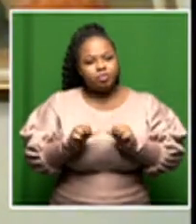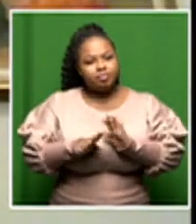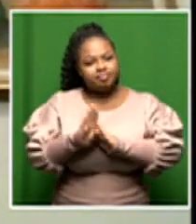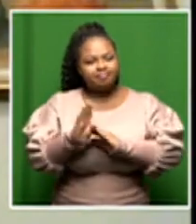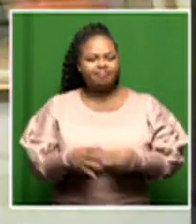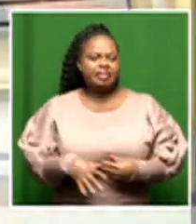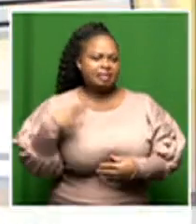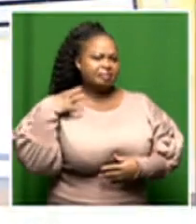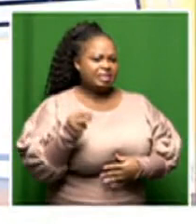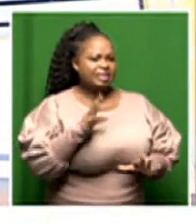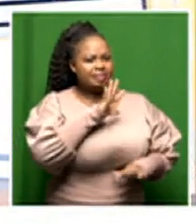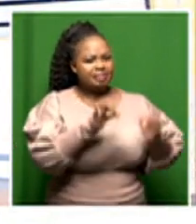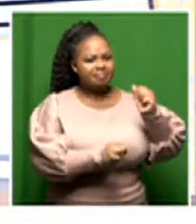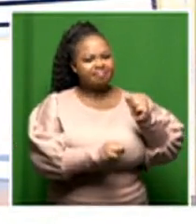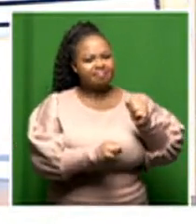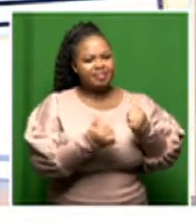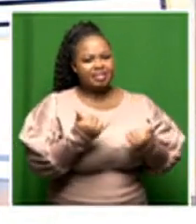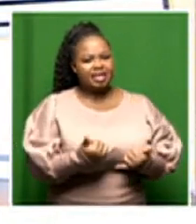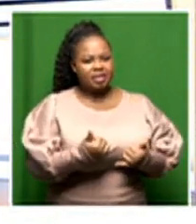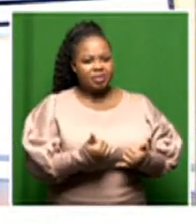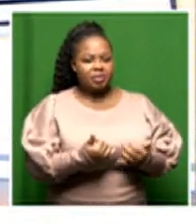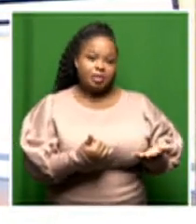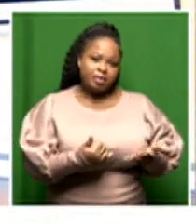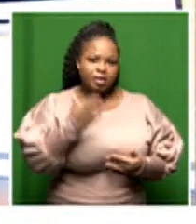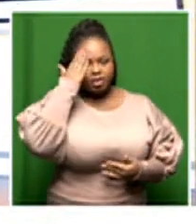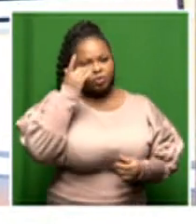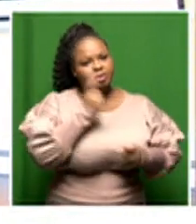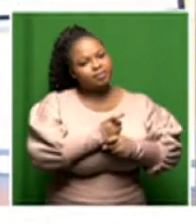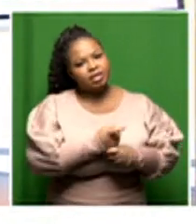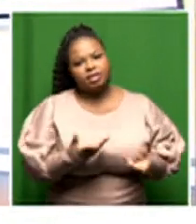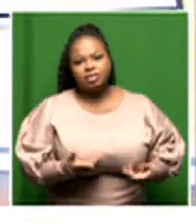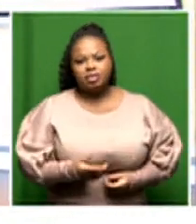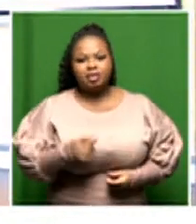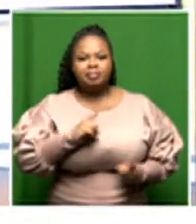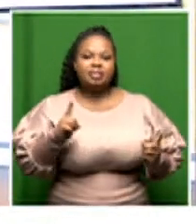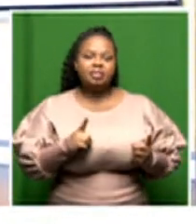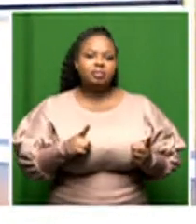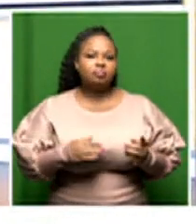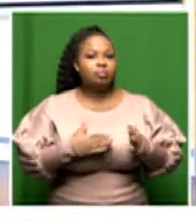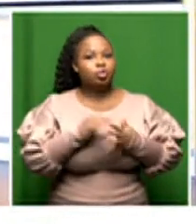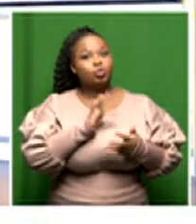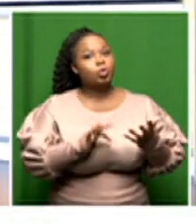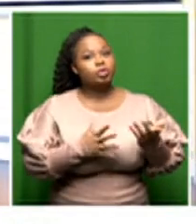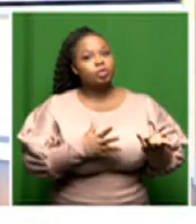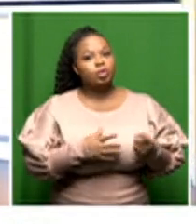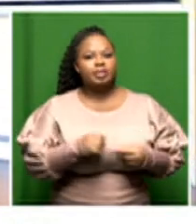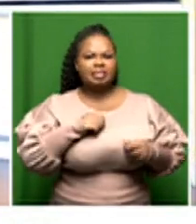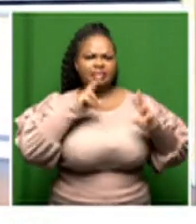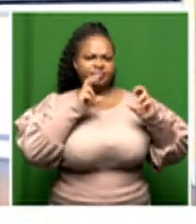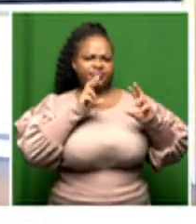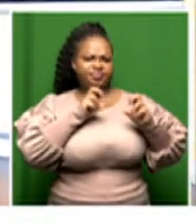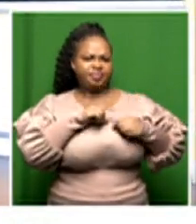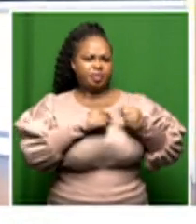Minister, I have to wrap it, but if I can, I know that it's very difficult but it is a big story. The issue